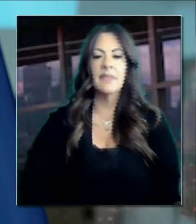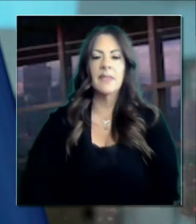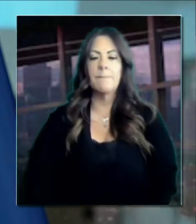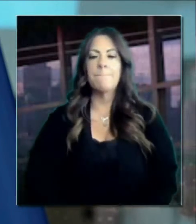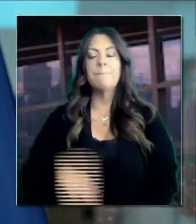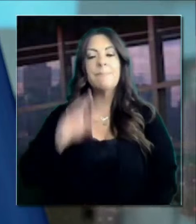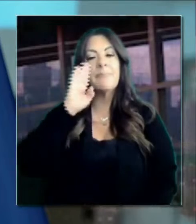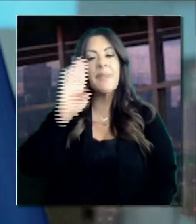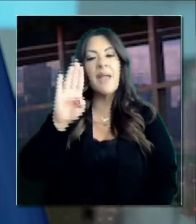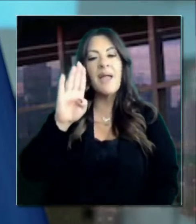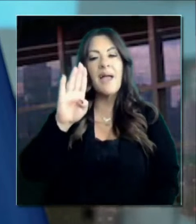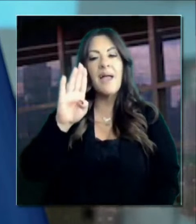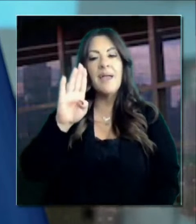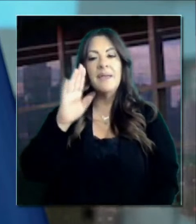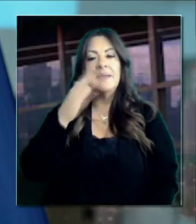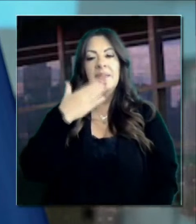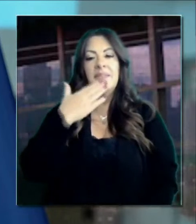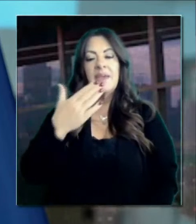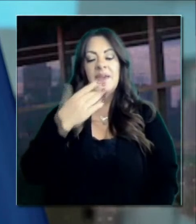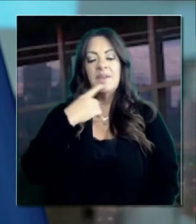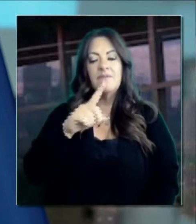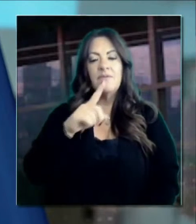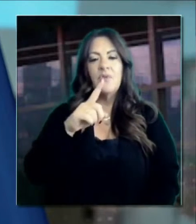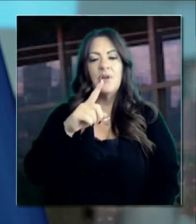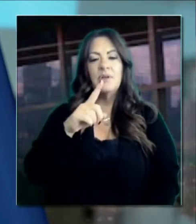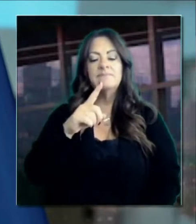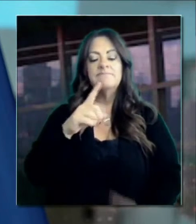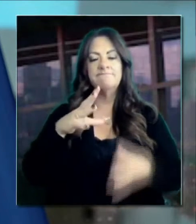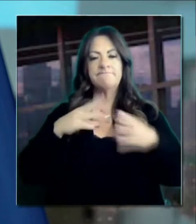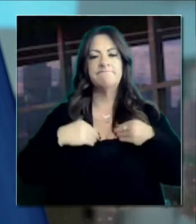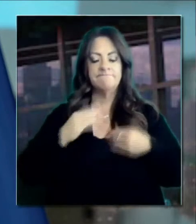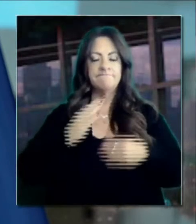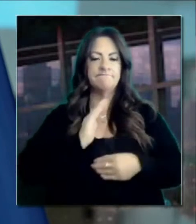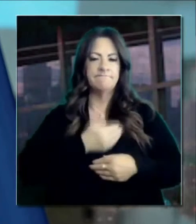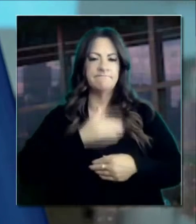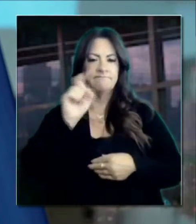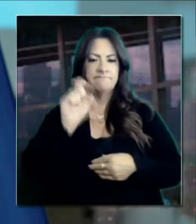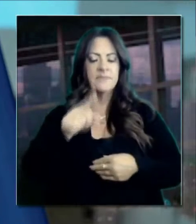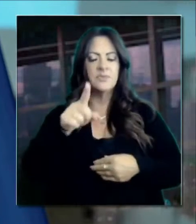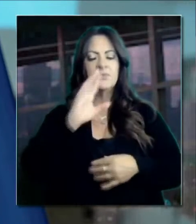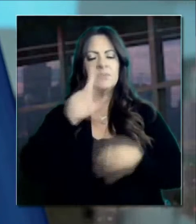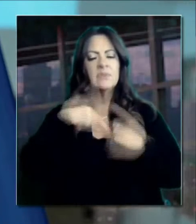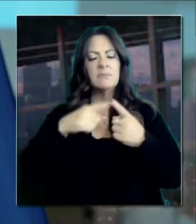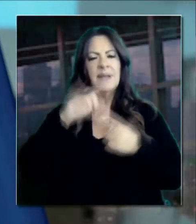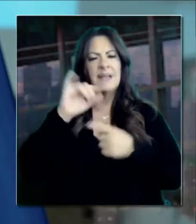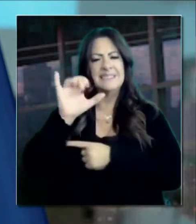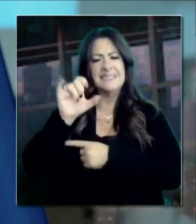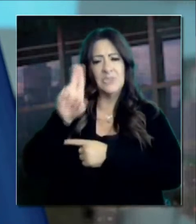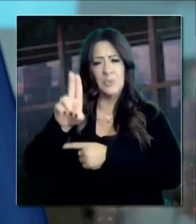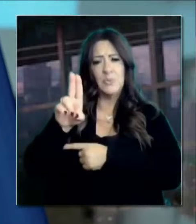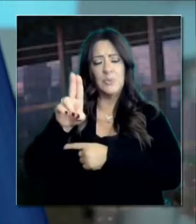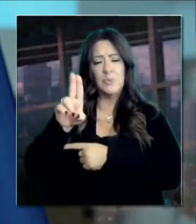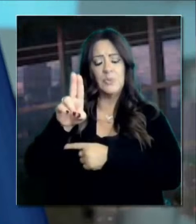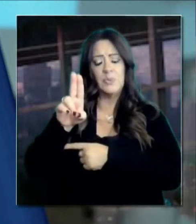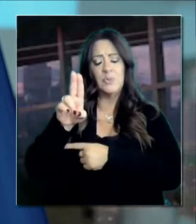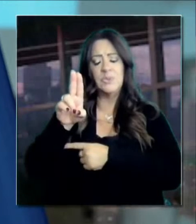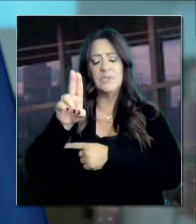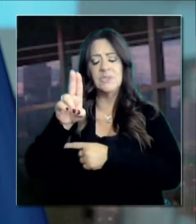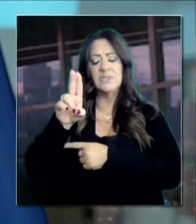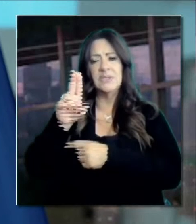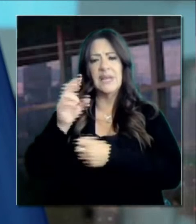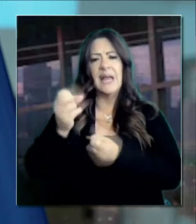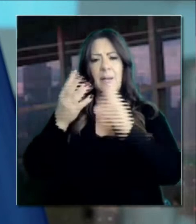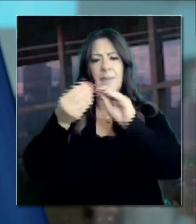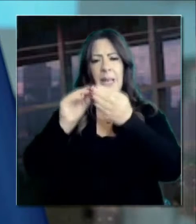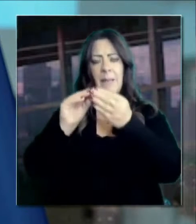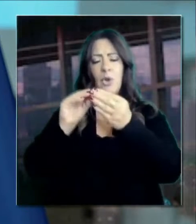Hi, Governor. Thanks for taking our questions. So you showed us the projected ICU capacity for February 21st. But